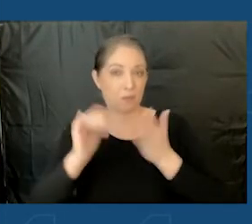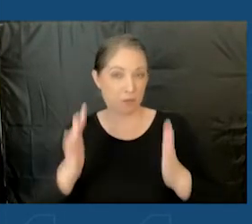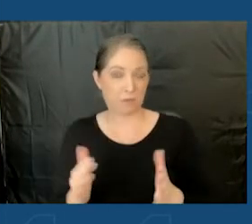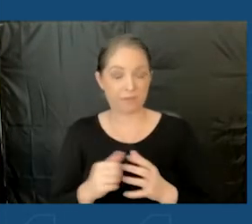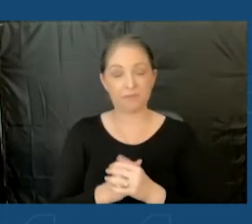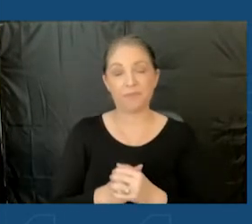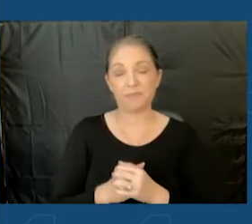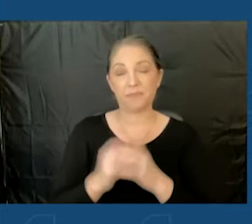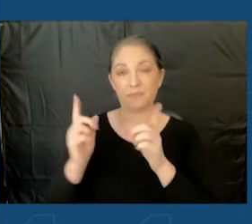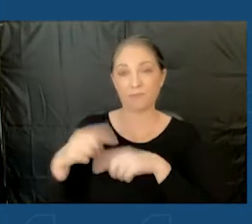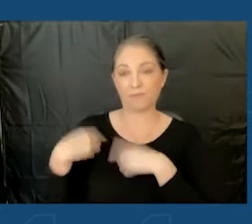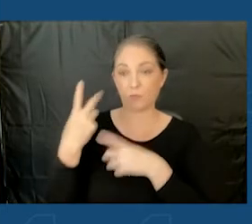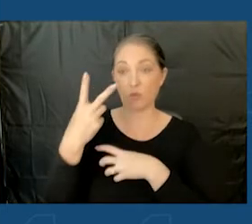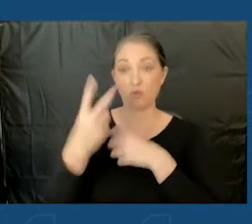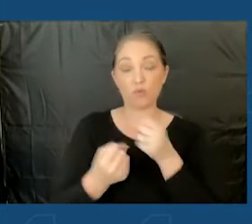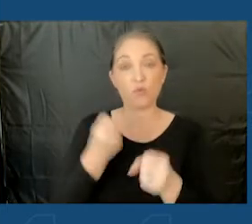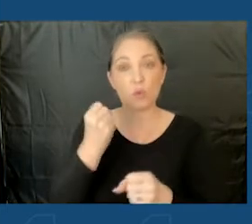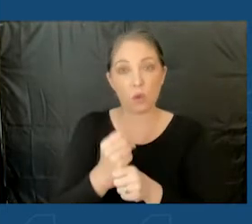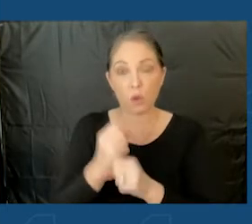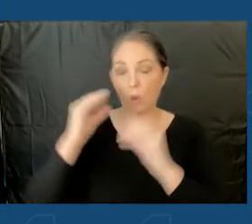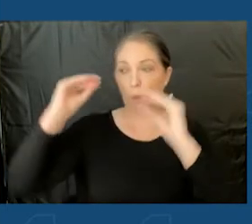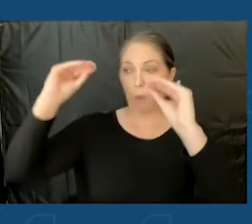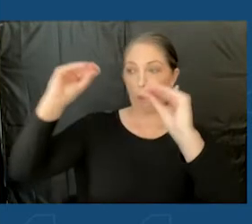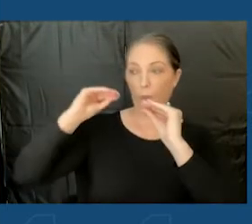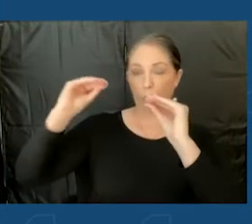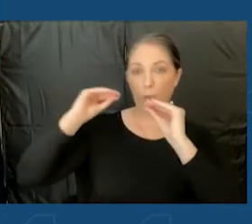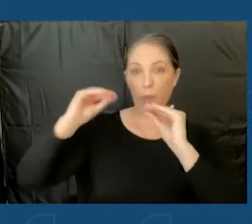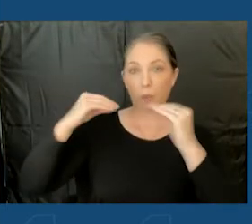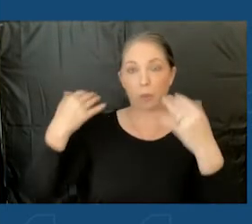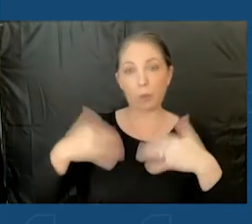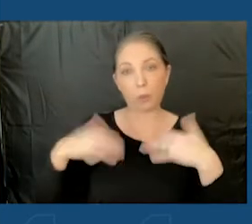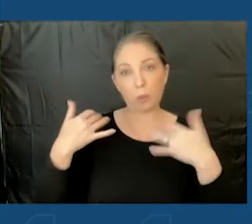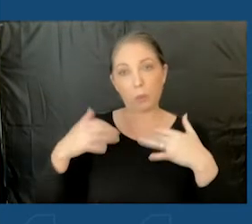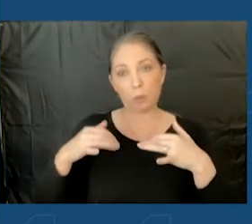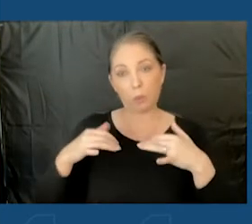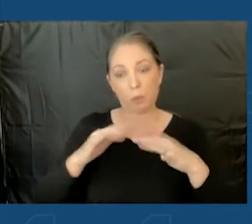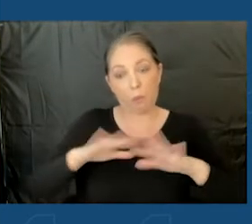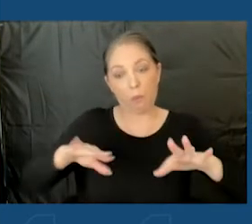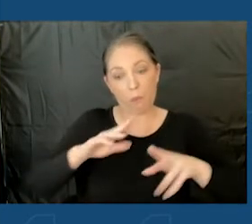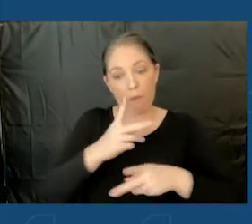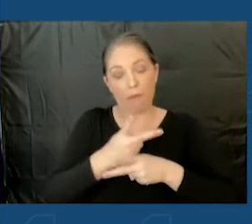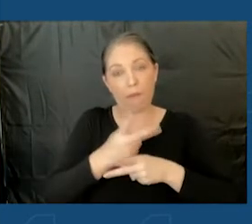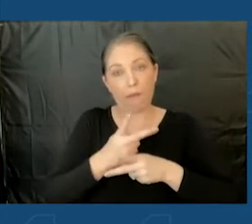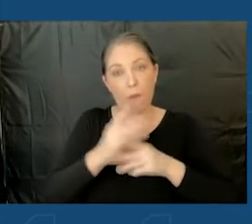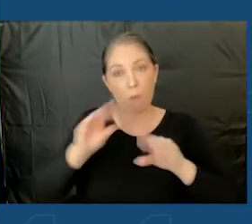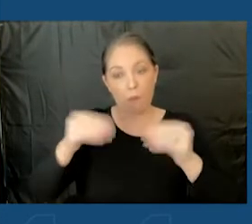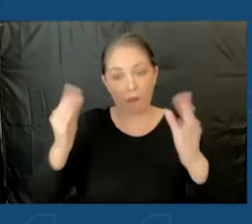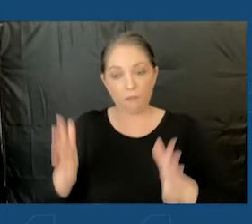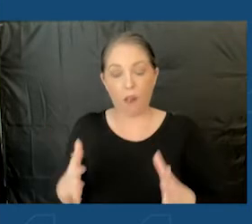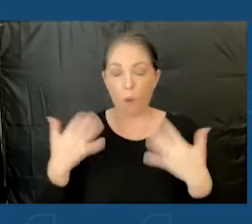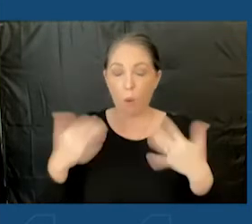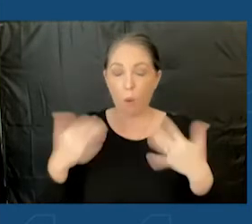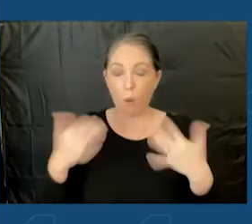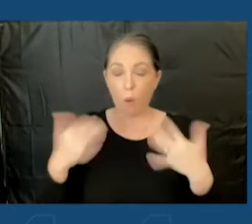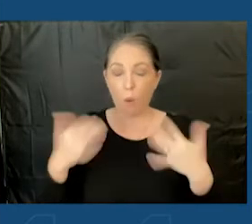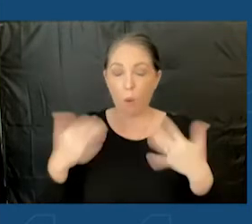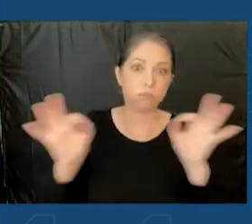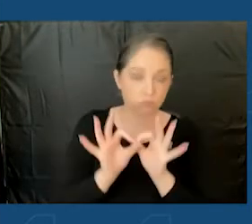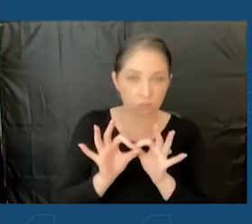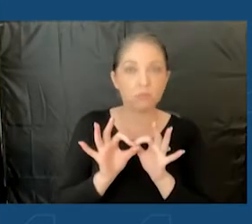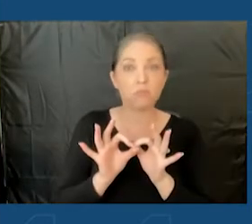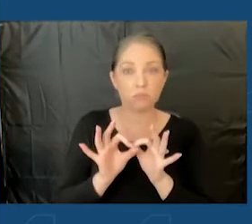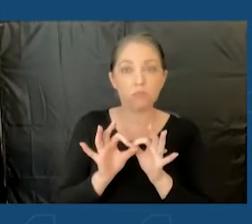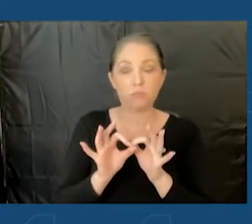have taught us all about the vital role that childcare providers play in our state's economy. And that is especially true as